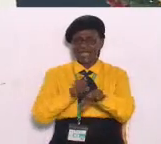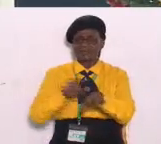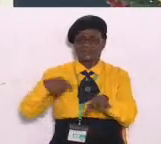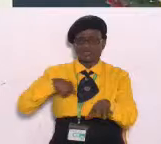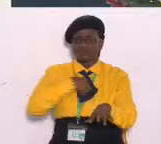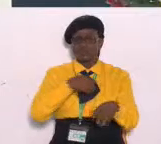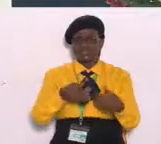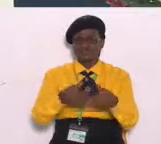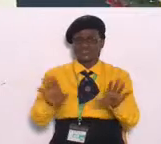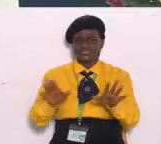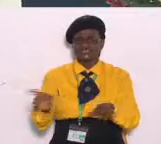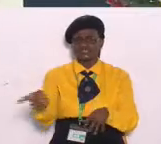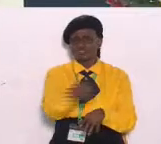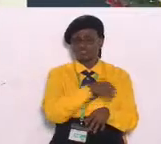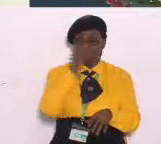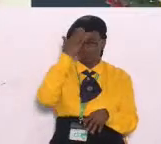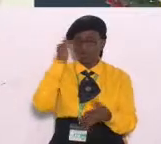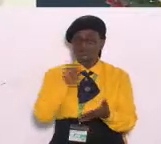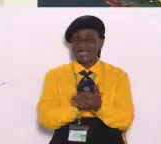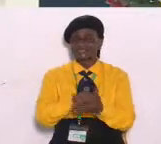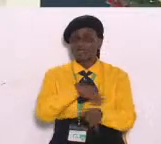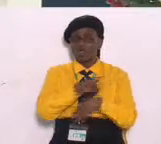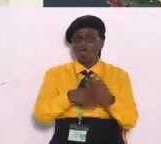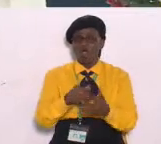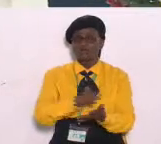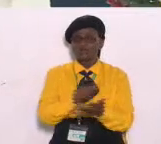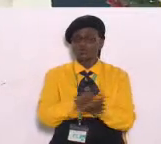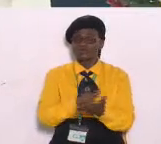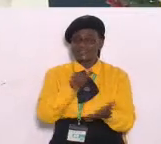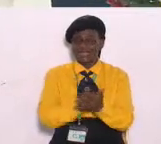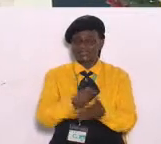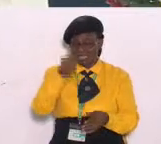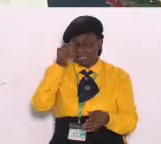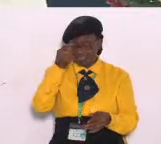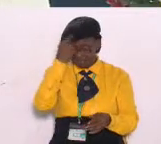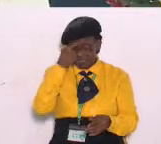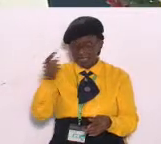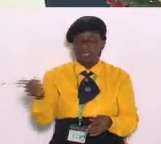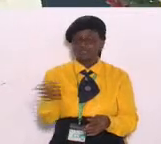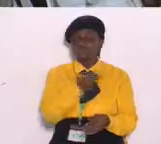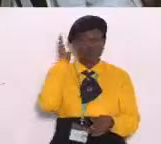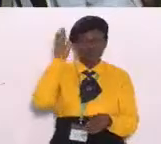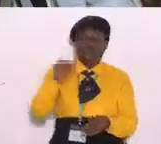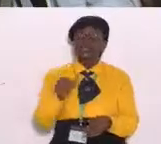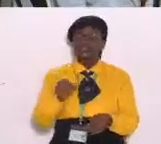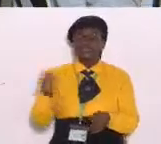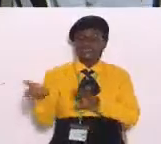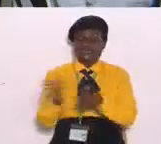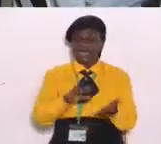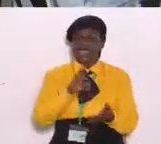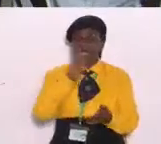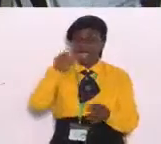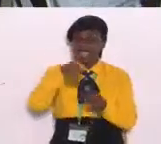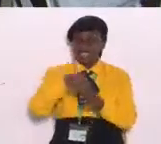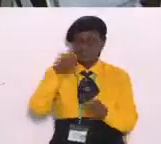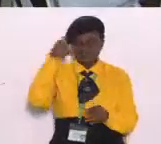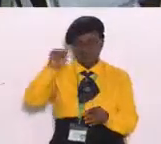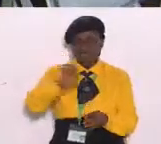you know that all those who think that you are going to die poor are in for a surprise.